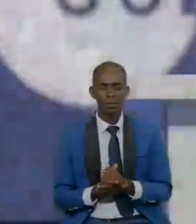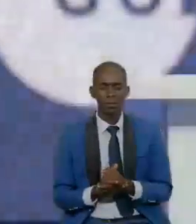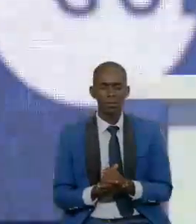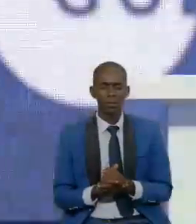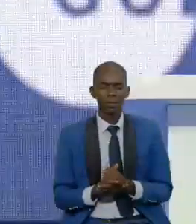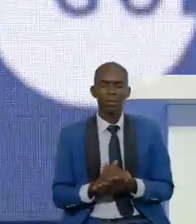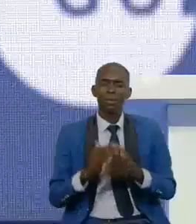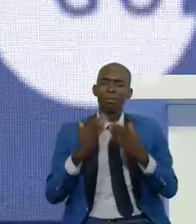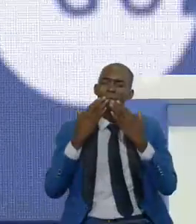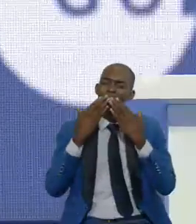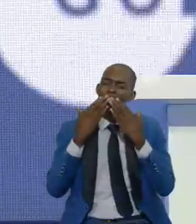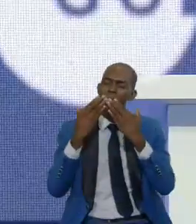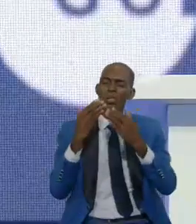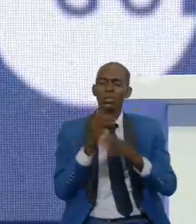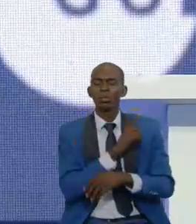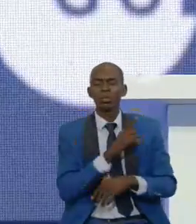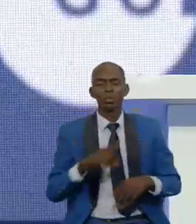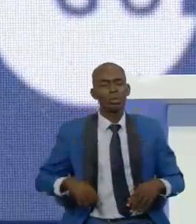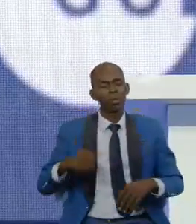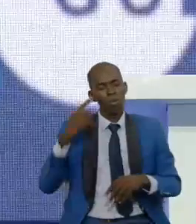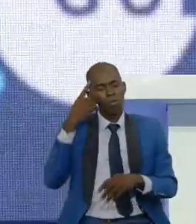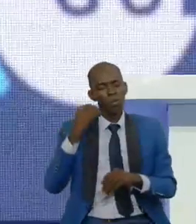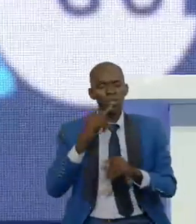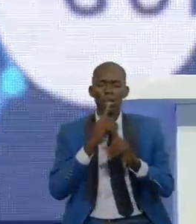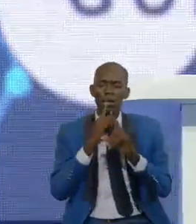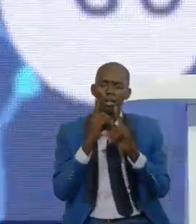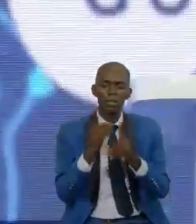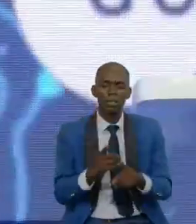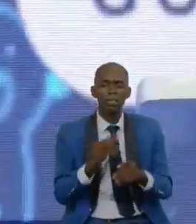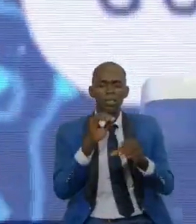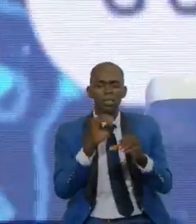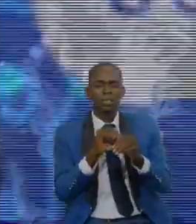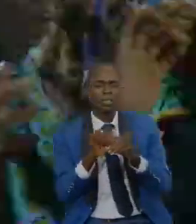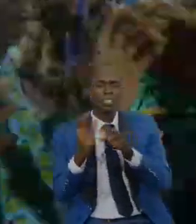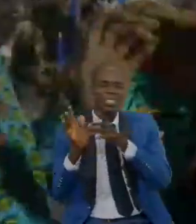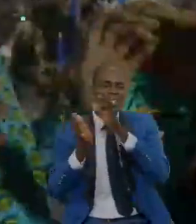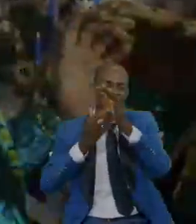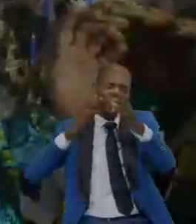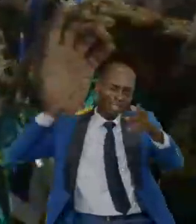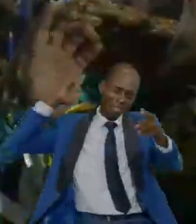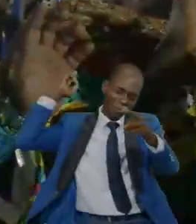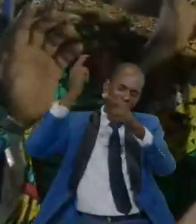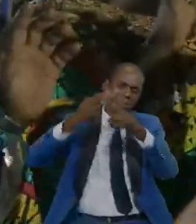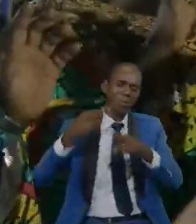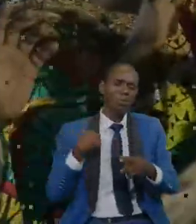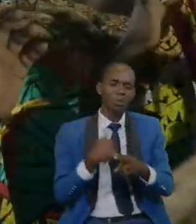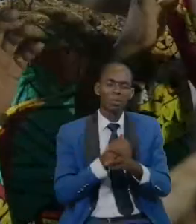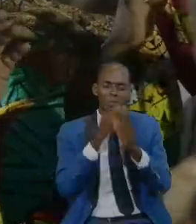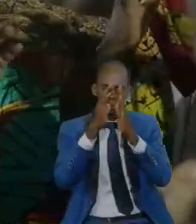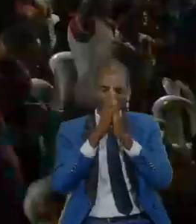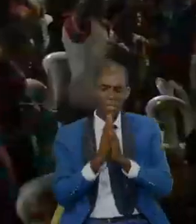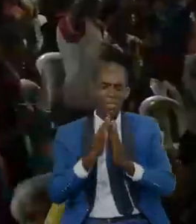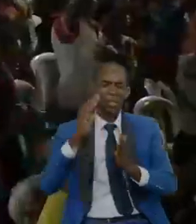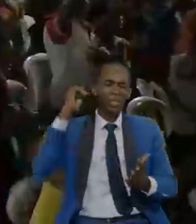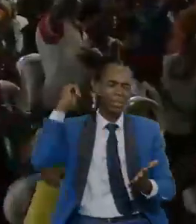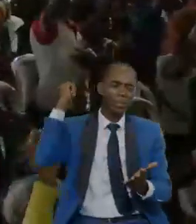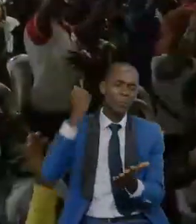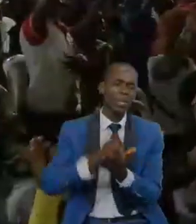Thank you, Lord, for the answer. In Jesus' name we pray.